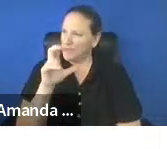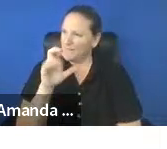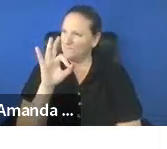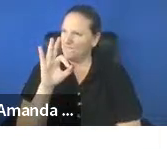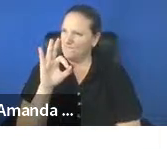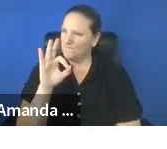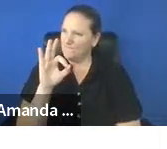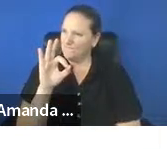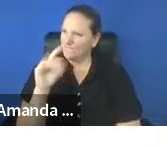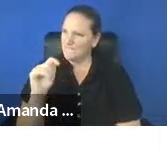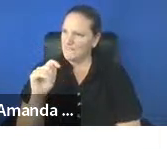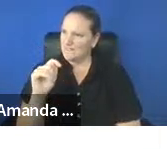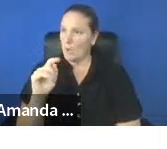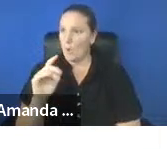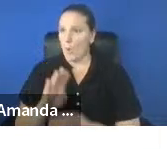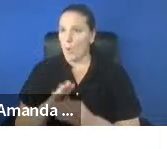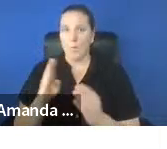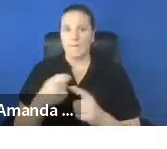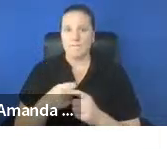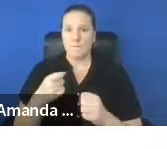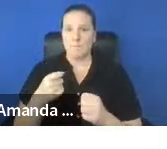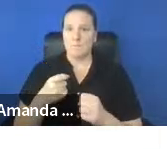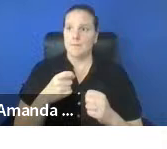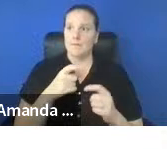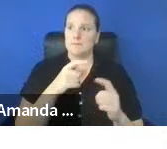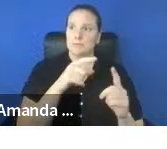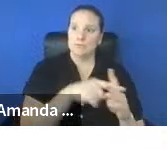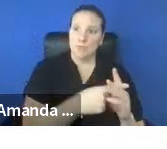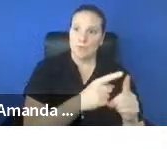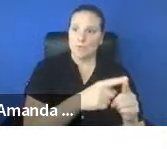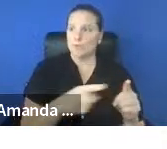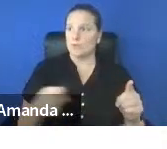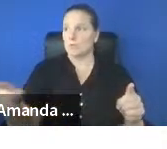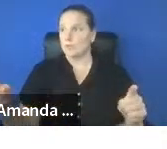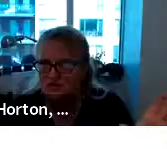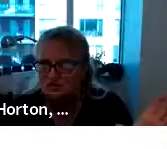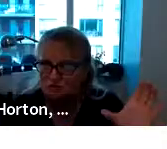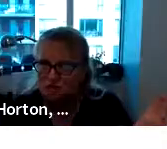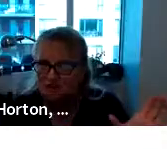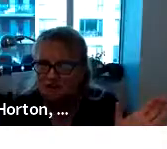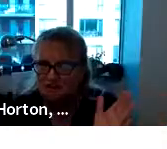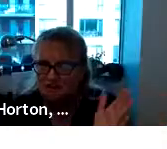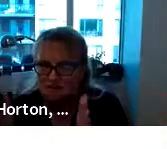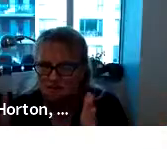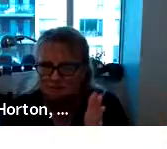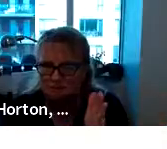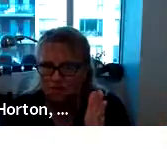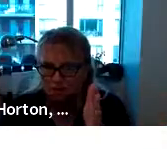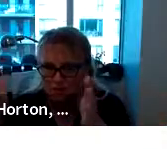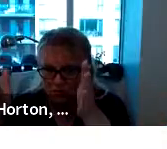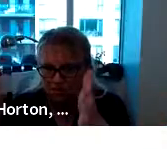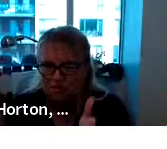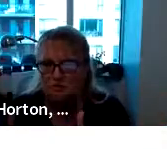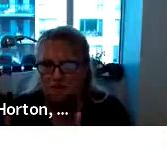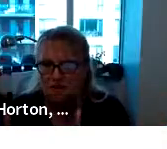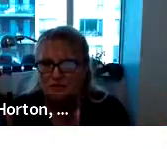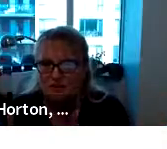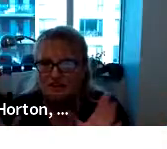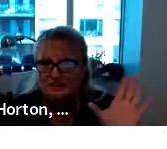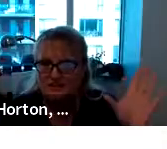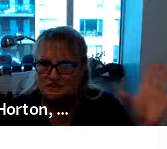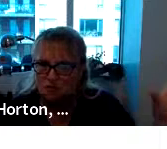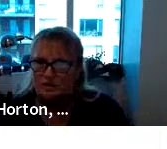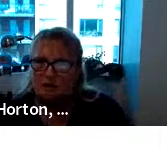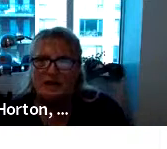300-foot opening from piling to piling, or is there some additional clearance from where the